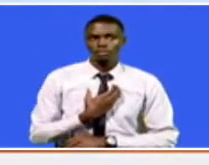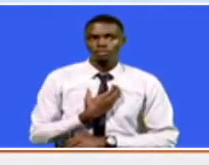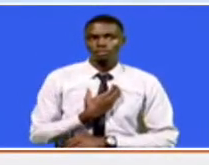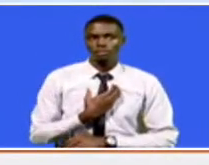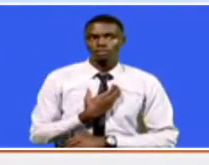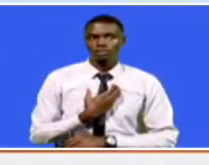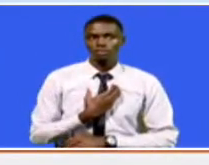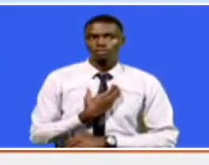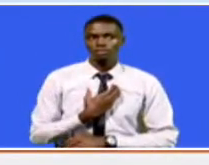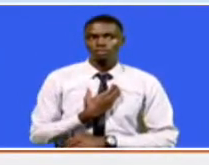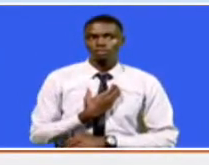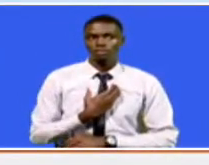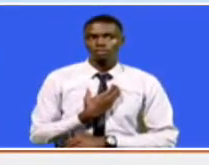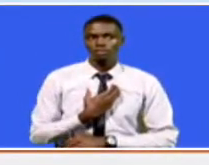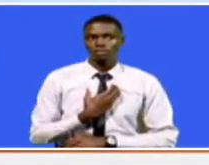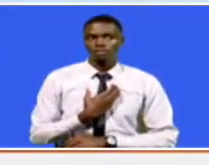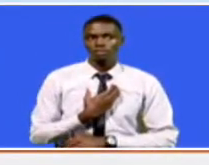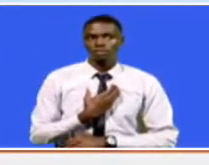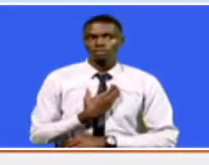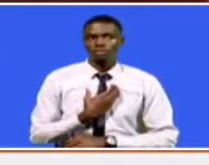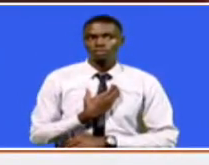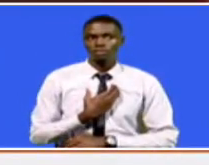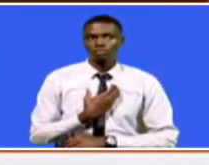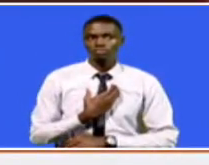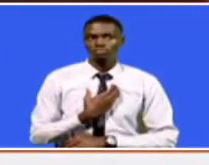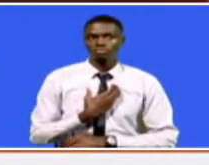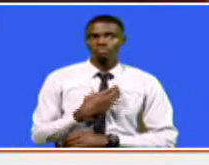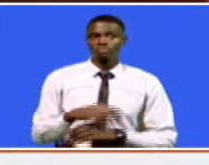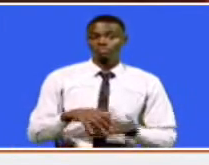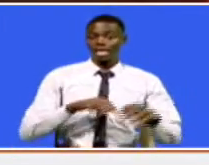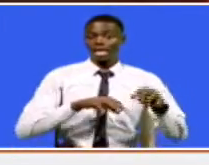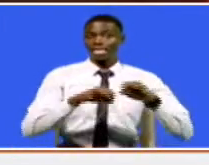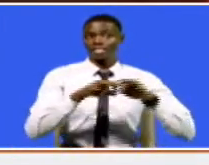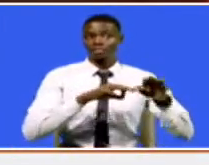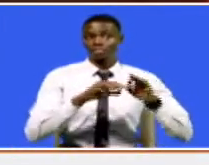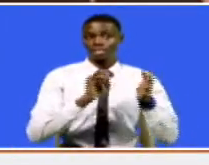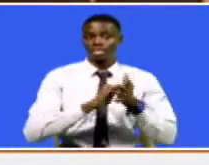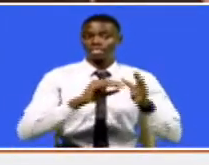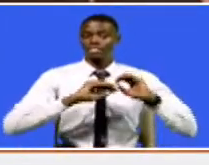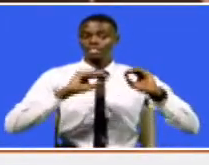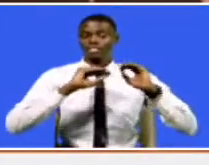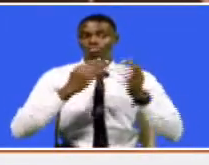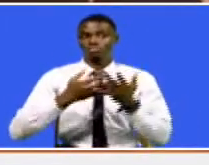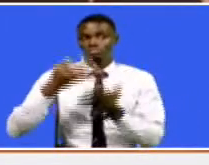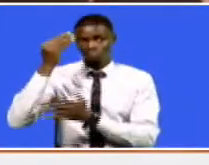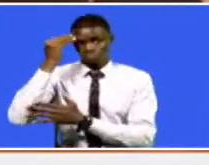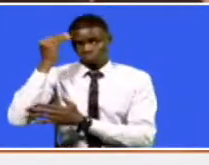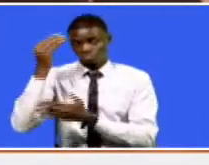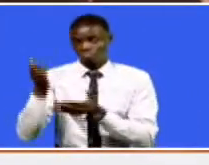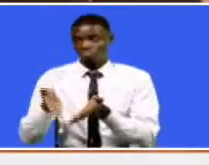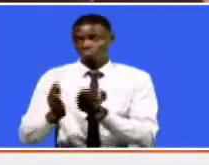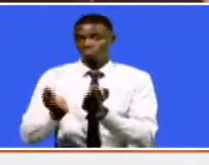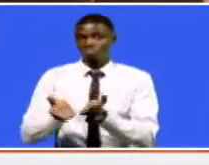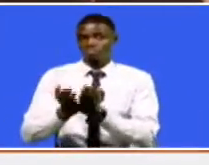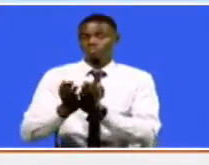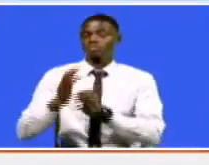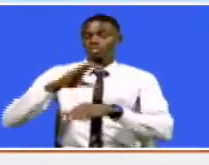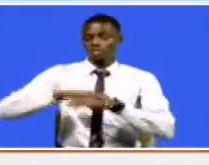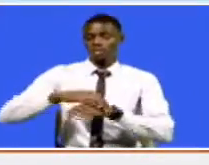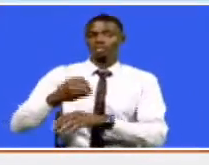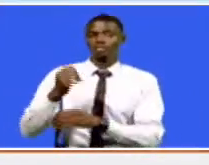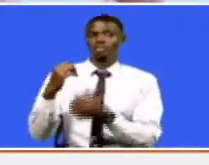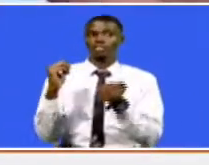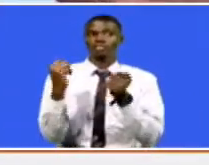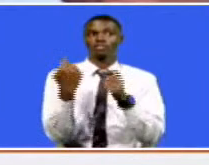Sri J. Swaminarayan, I think that's it. He explains that teaching on land and at sea are quite different. In a